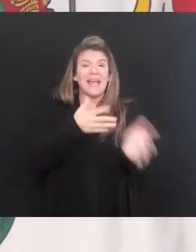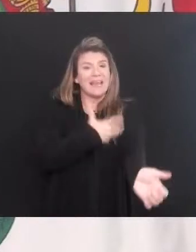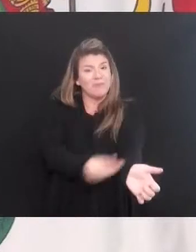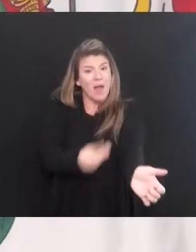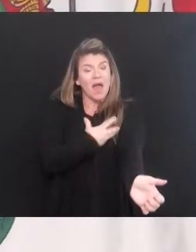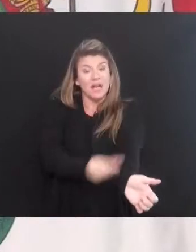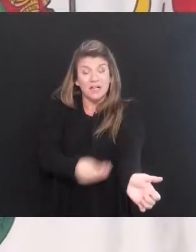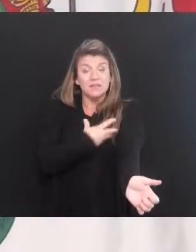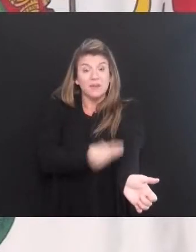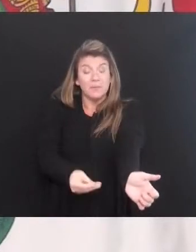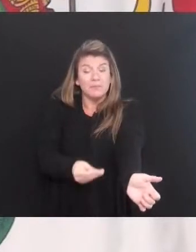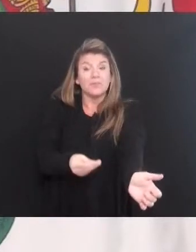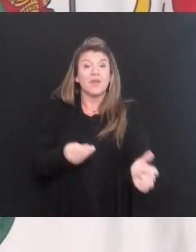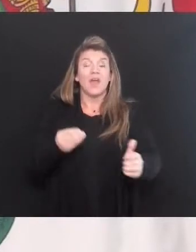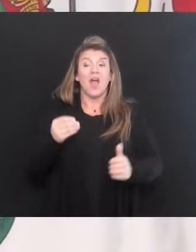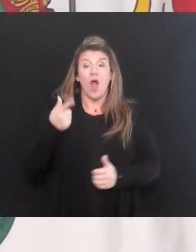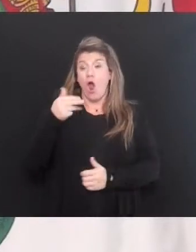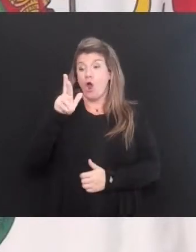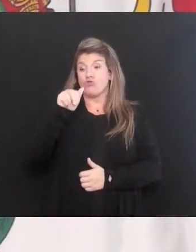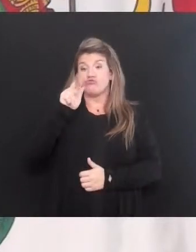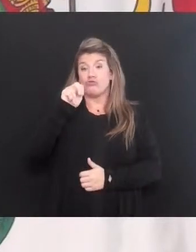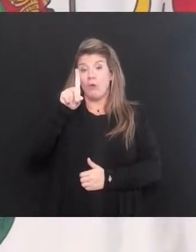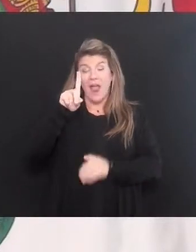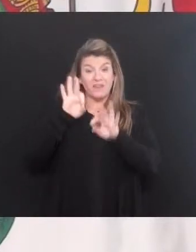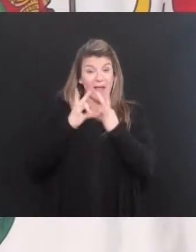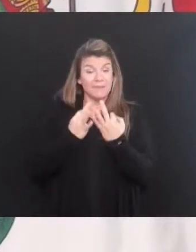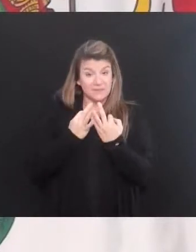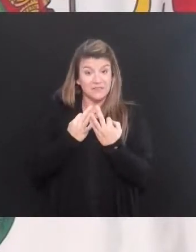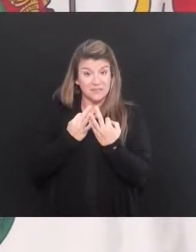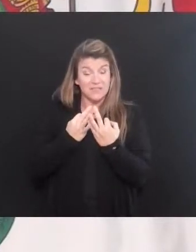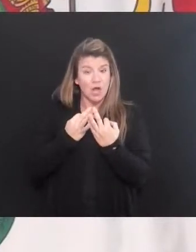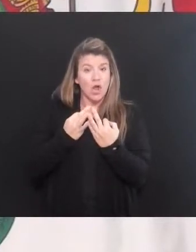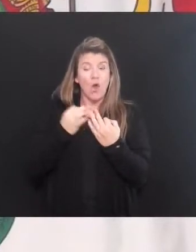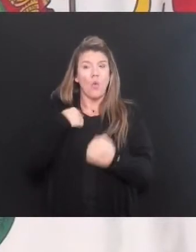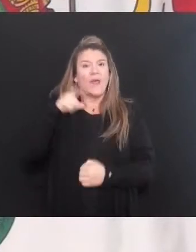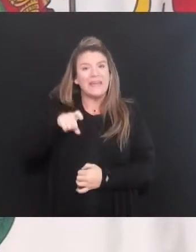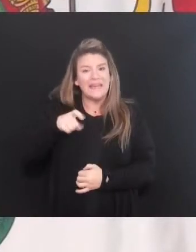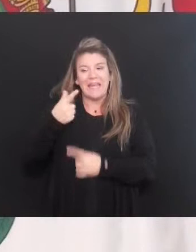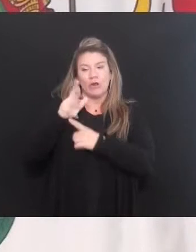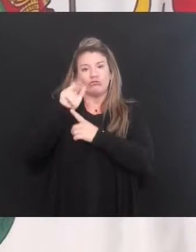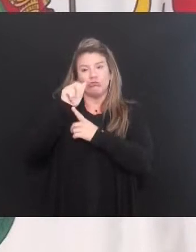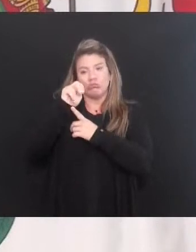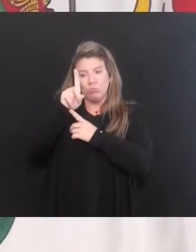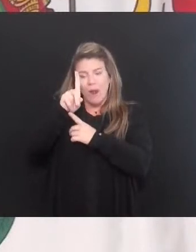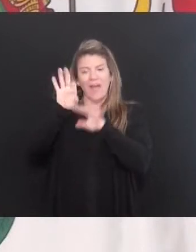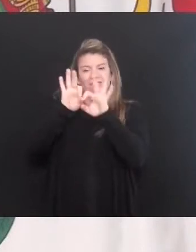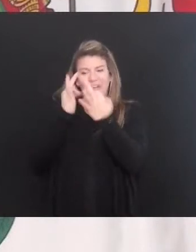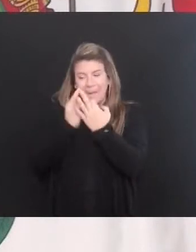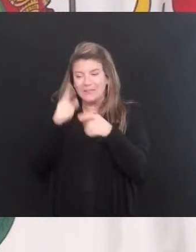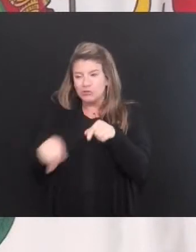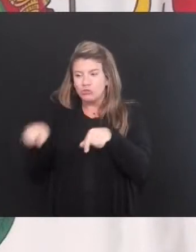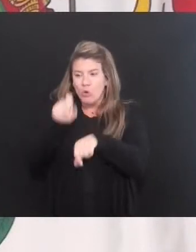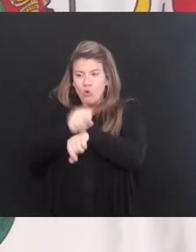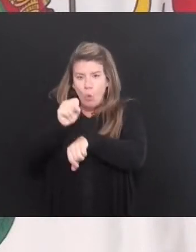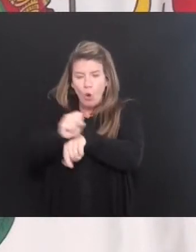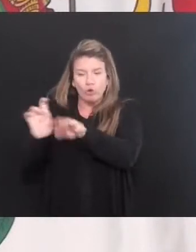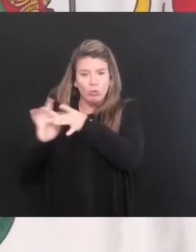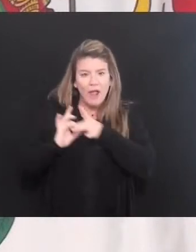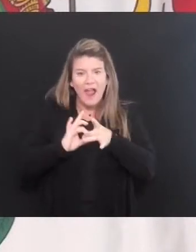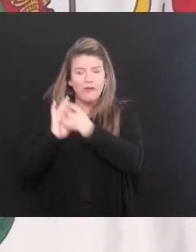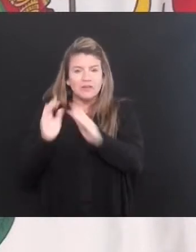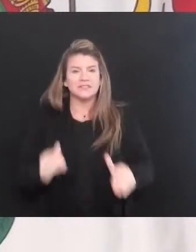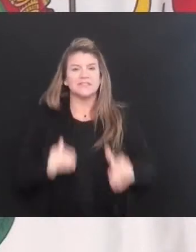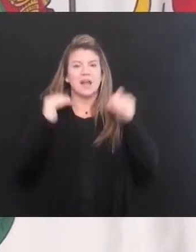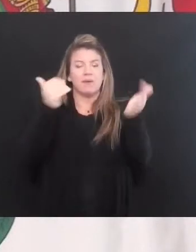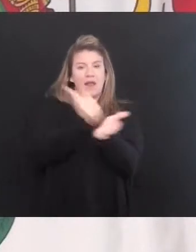blood. Our grandfamilies, you know, we need our families to step up here and really help us.